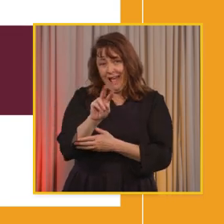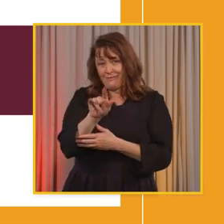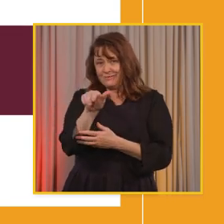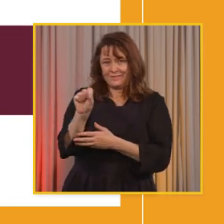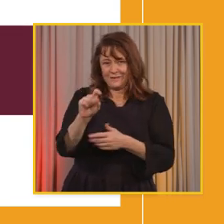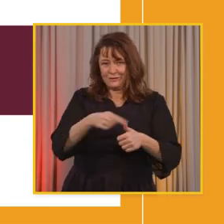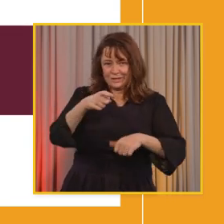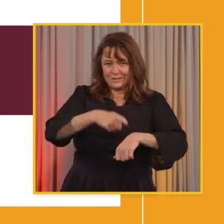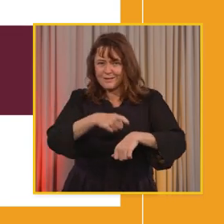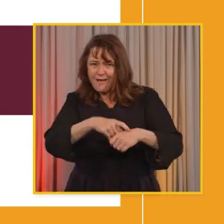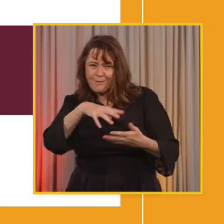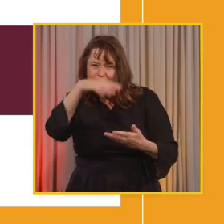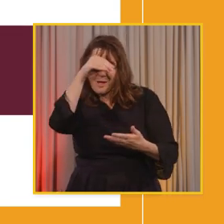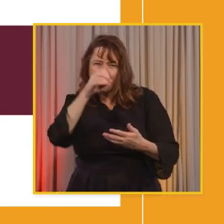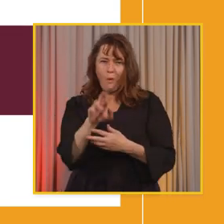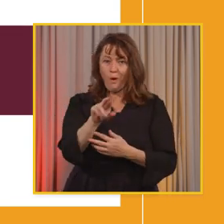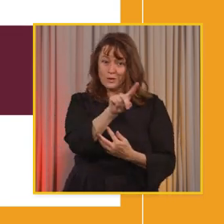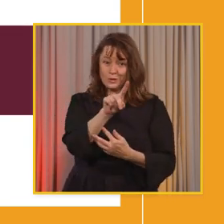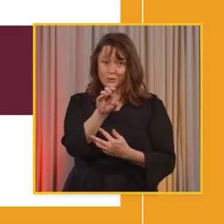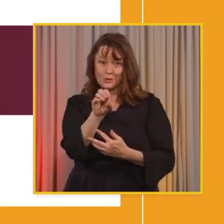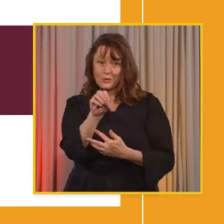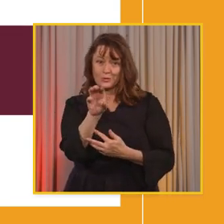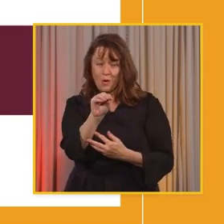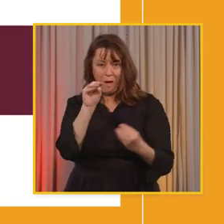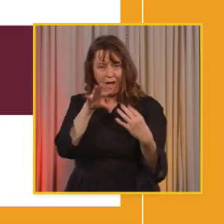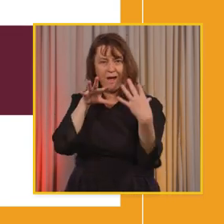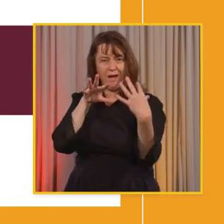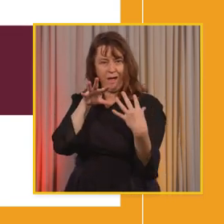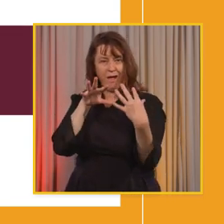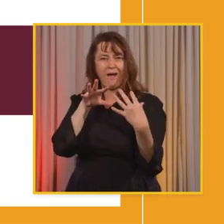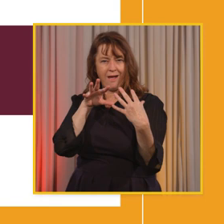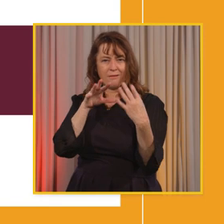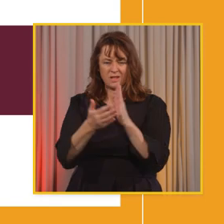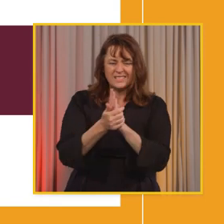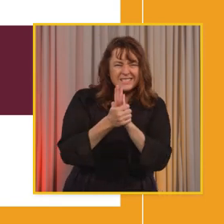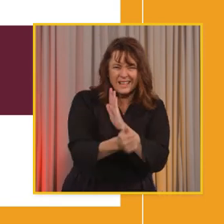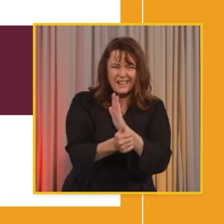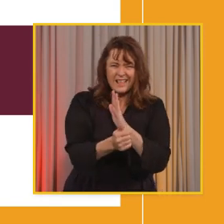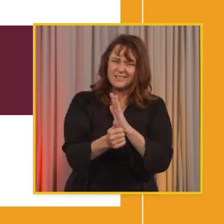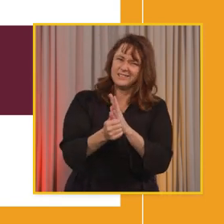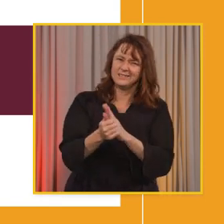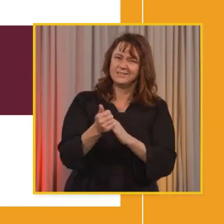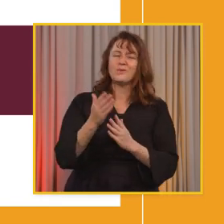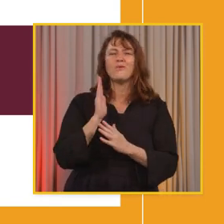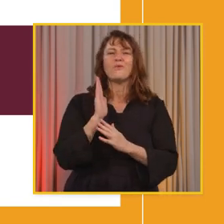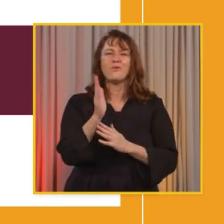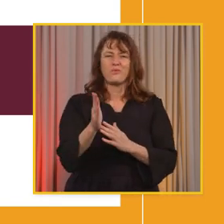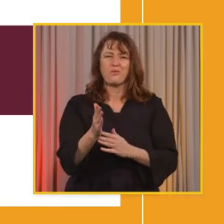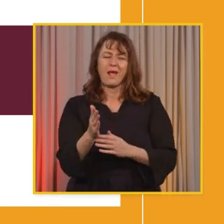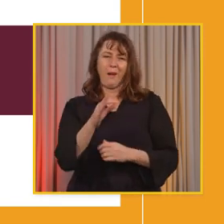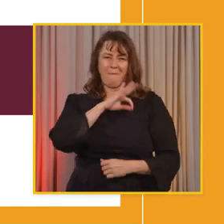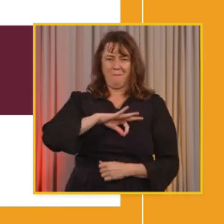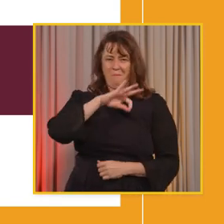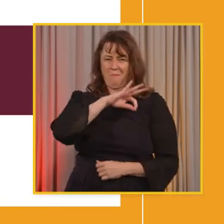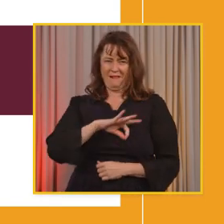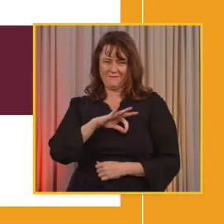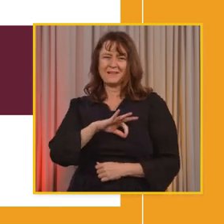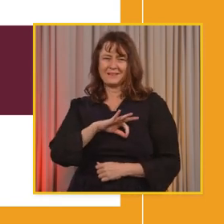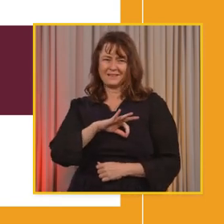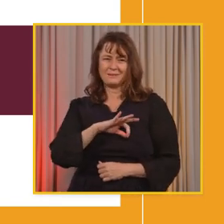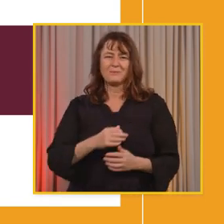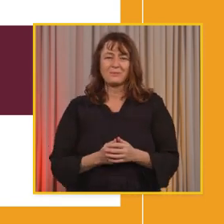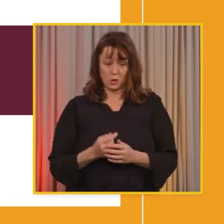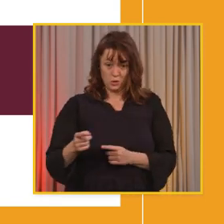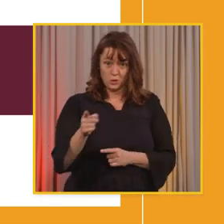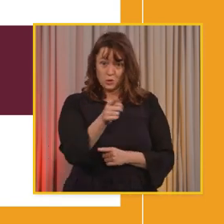tool like Zoom. These skills will be useful as you further your education or begin employment, which is a bonus. You saved lives by